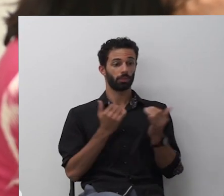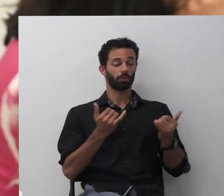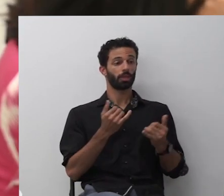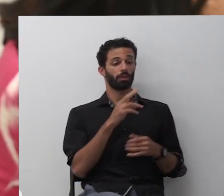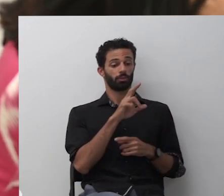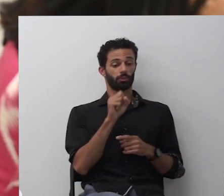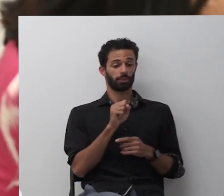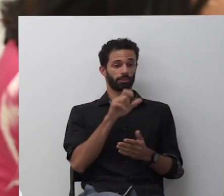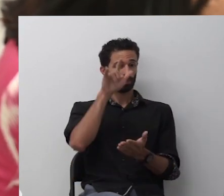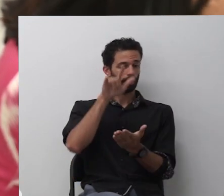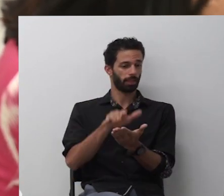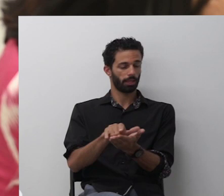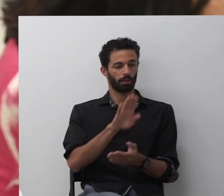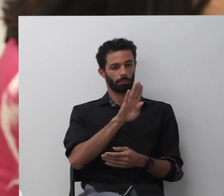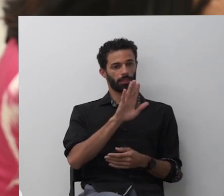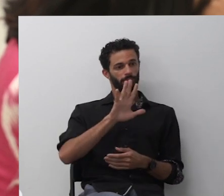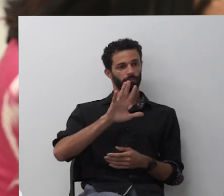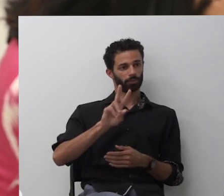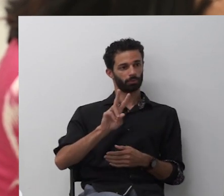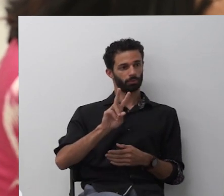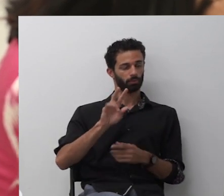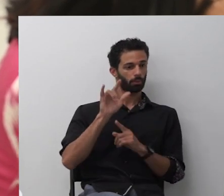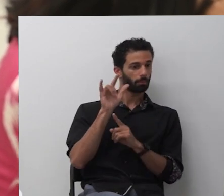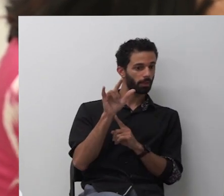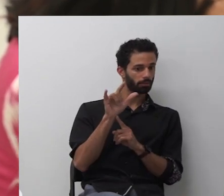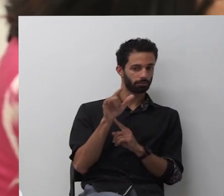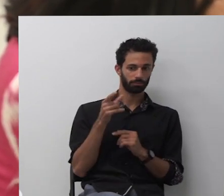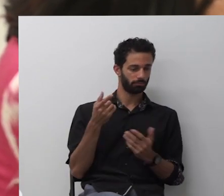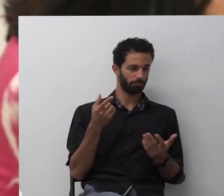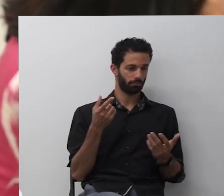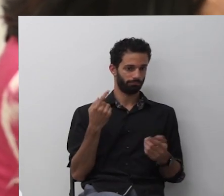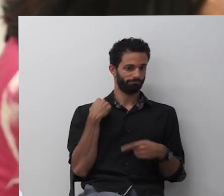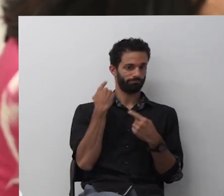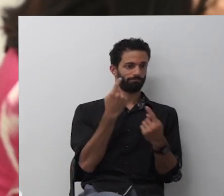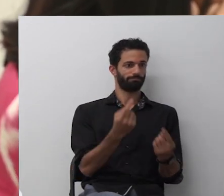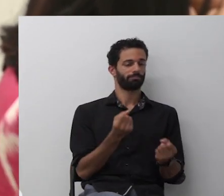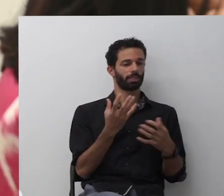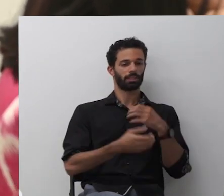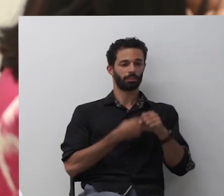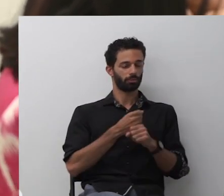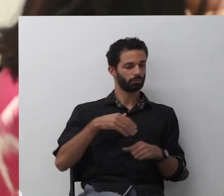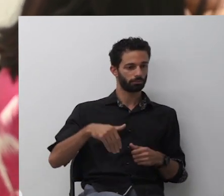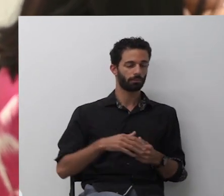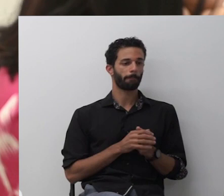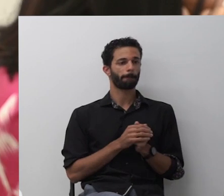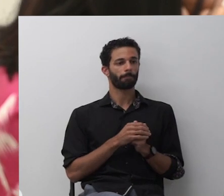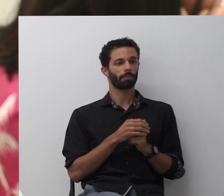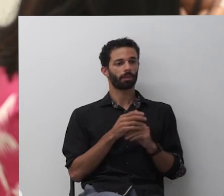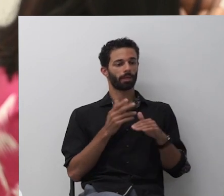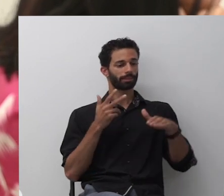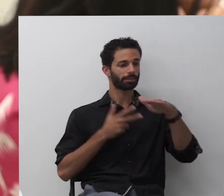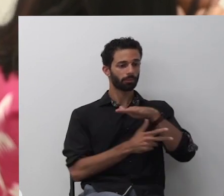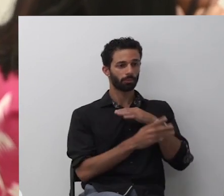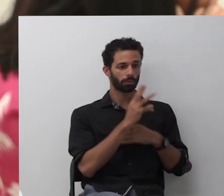like a B-52 like plane, which they haven't done in decades. Like a nuclear powered submarine a few